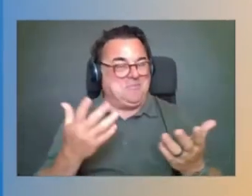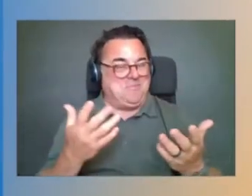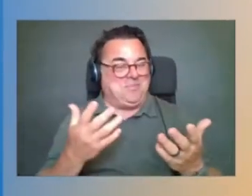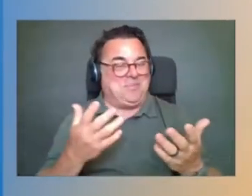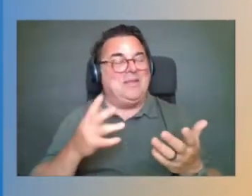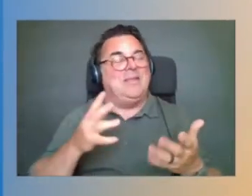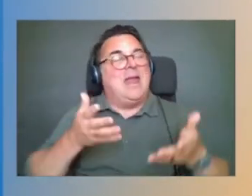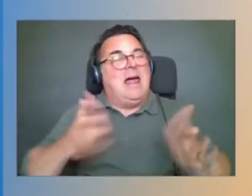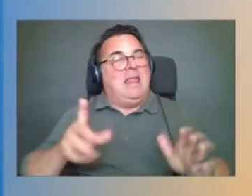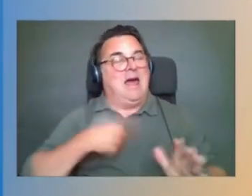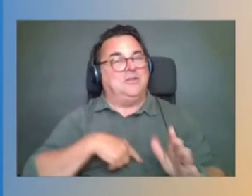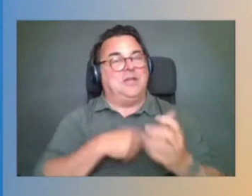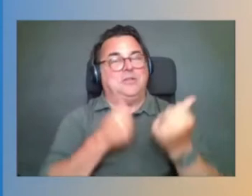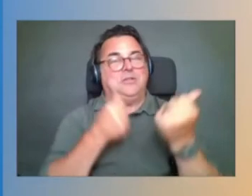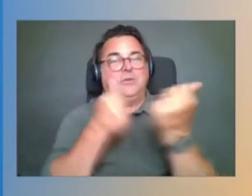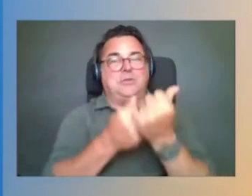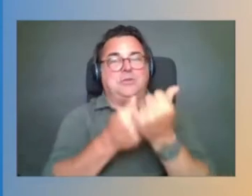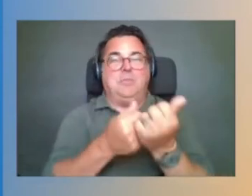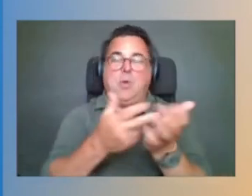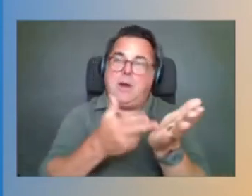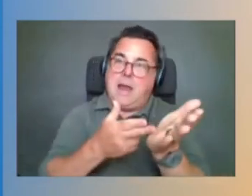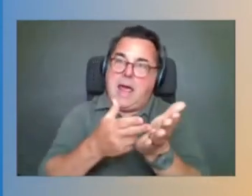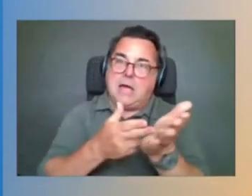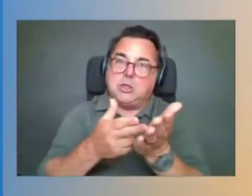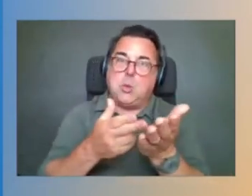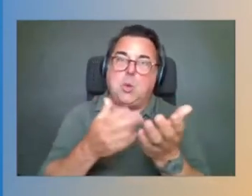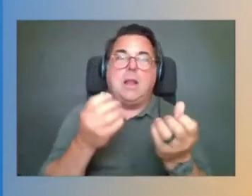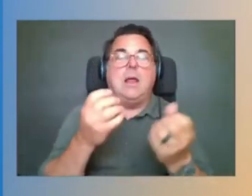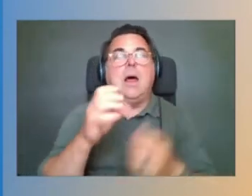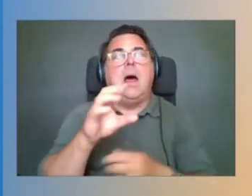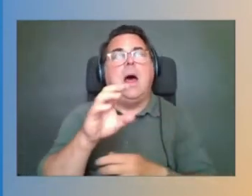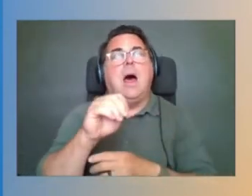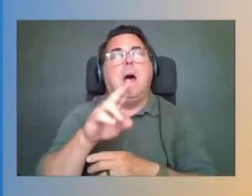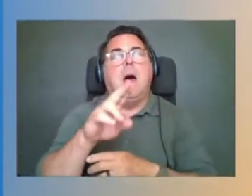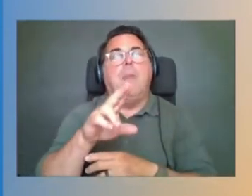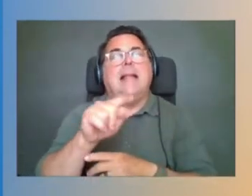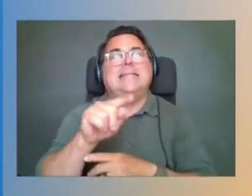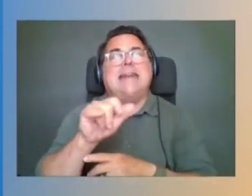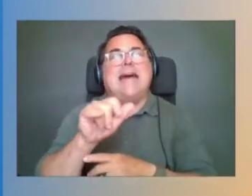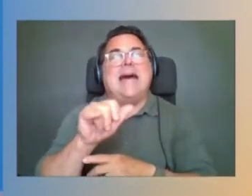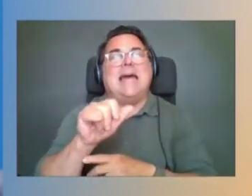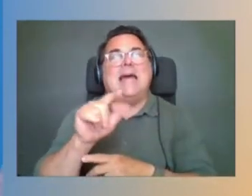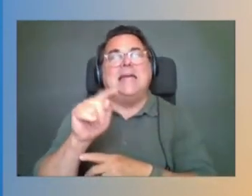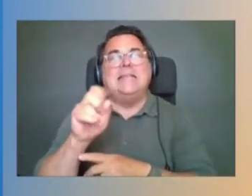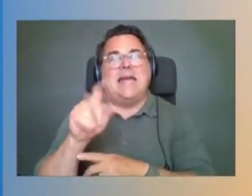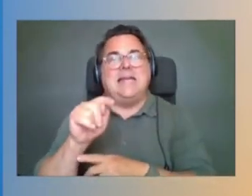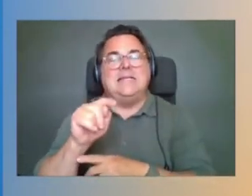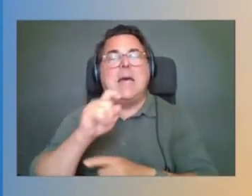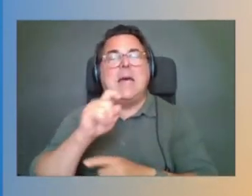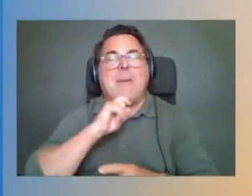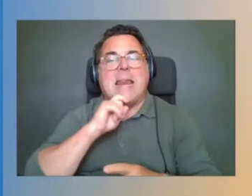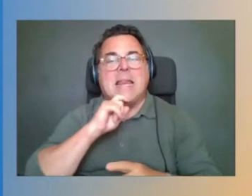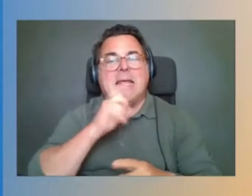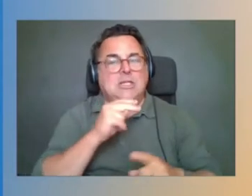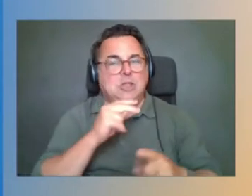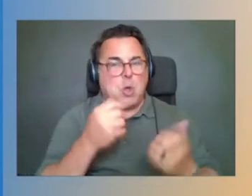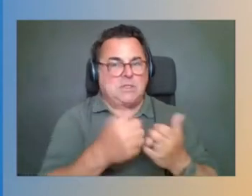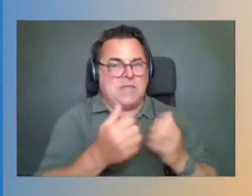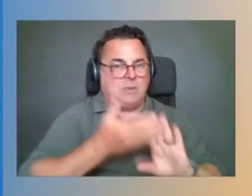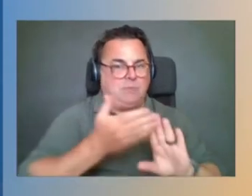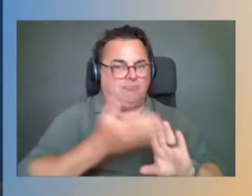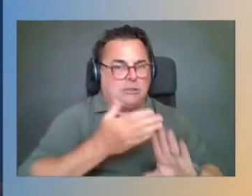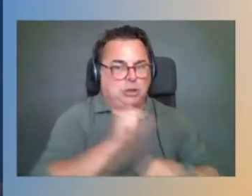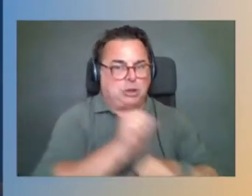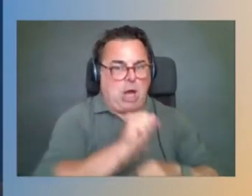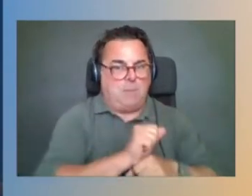us to support true, like, multi-tenant safe bare metal. So it just has its own little job, like everything else on